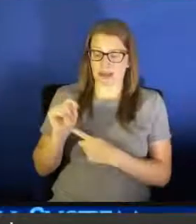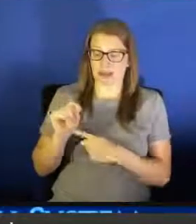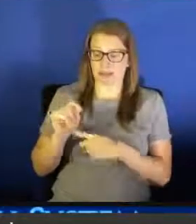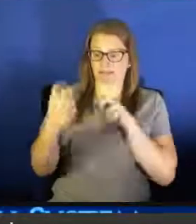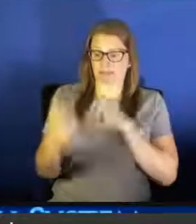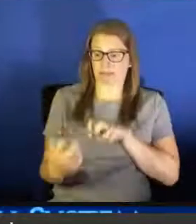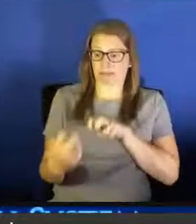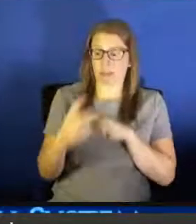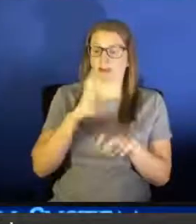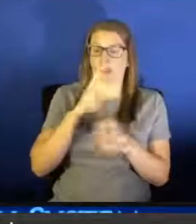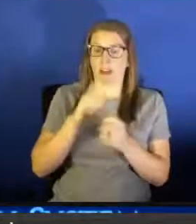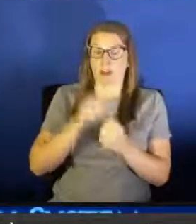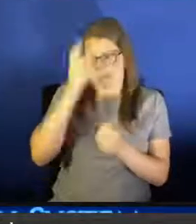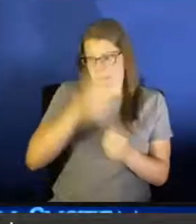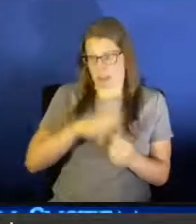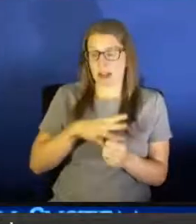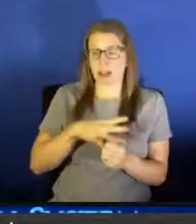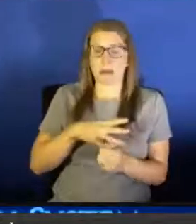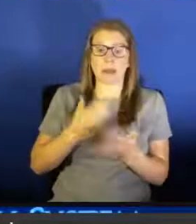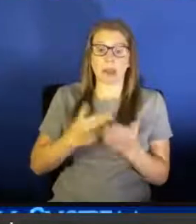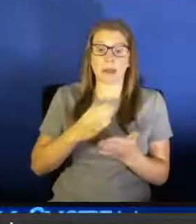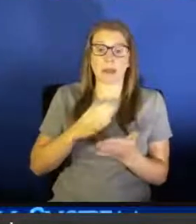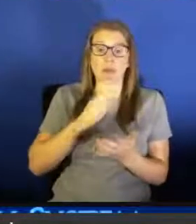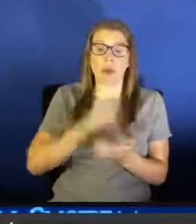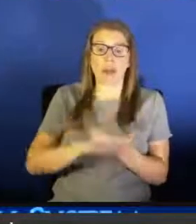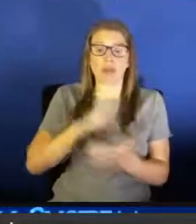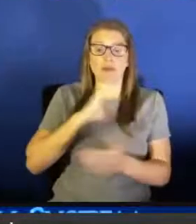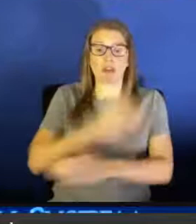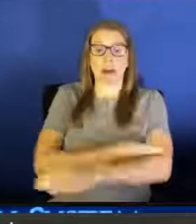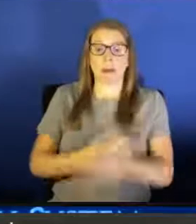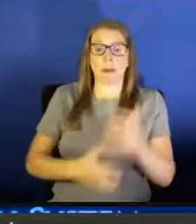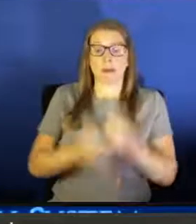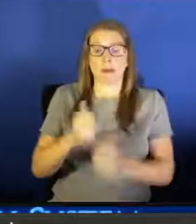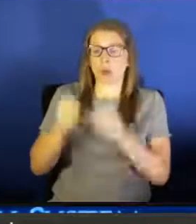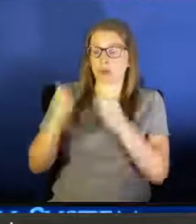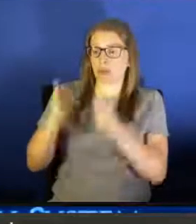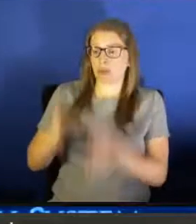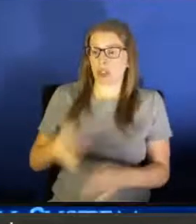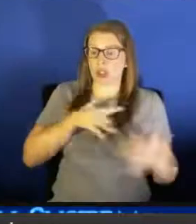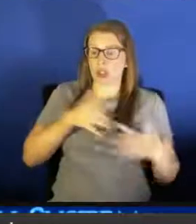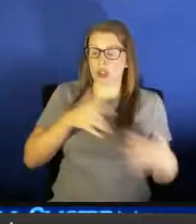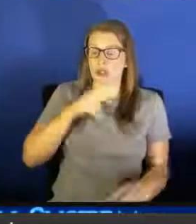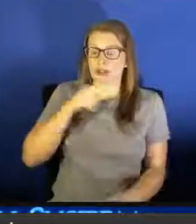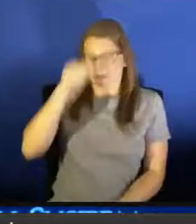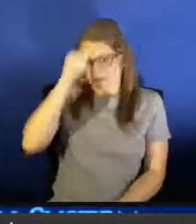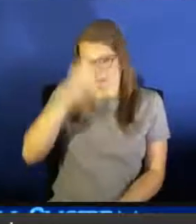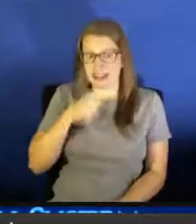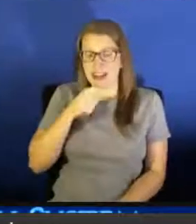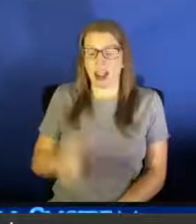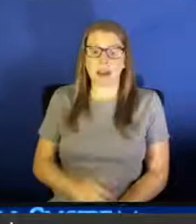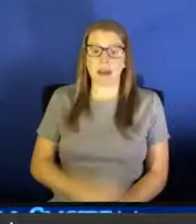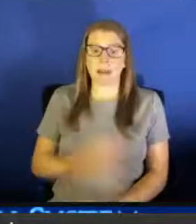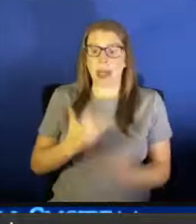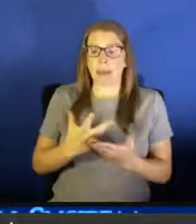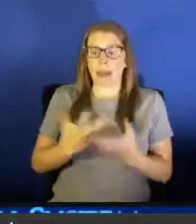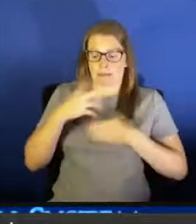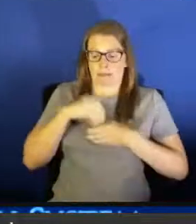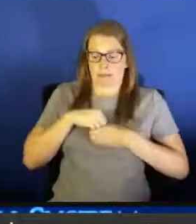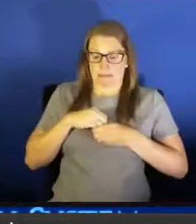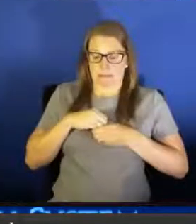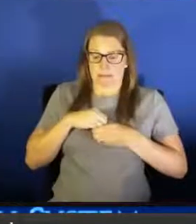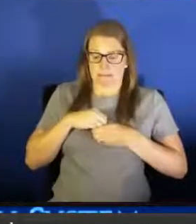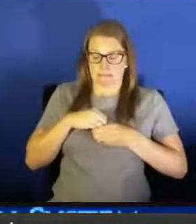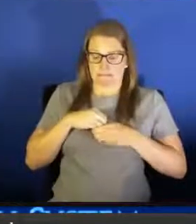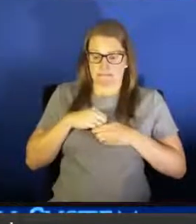maybe his wife or his daughter in the room, the person most concerned is not the man. And they maybe internalize it, and there's sort of a